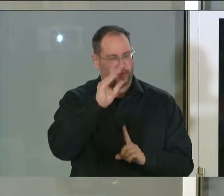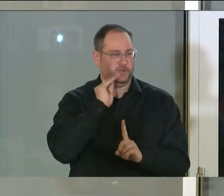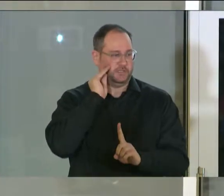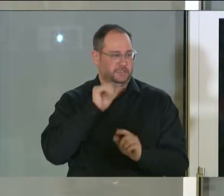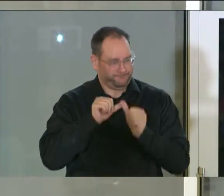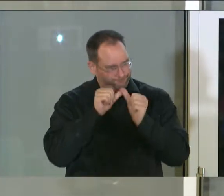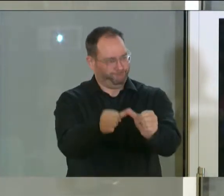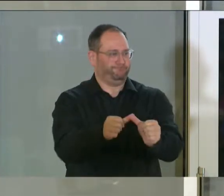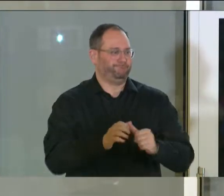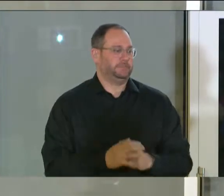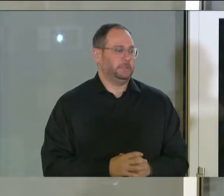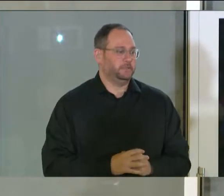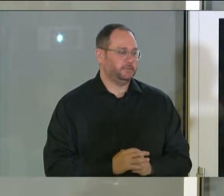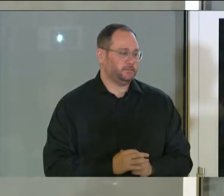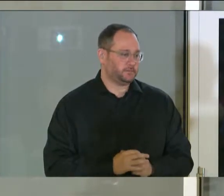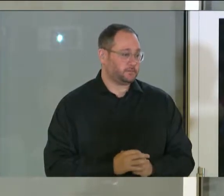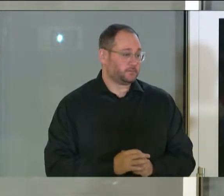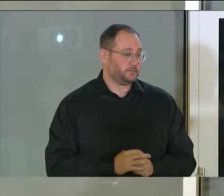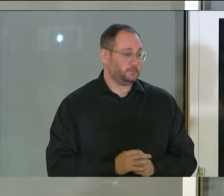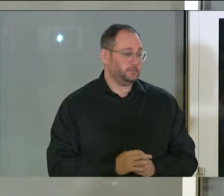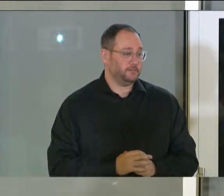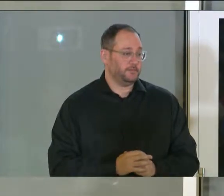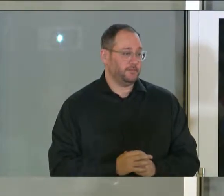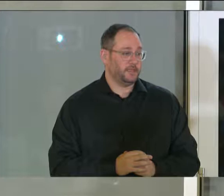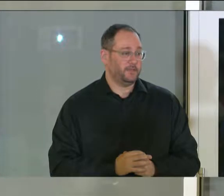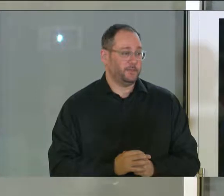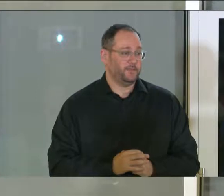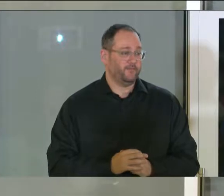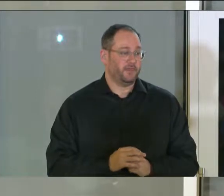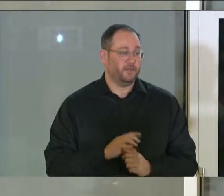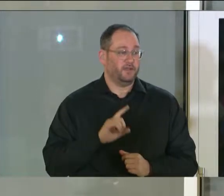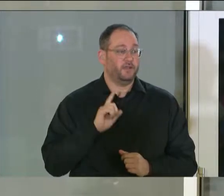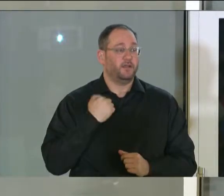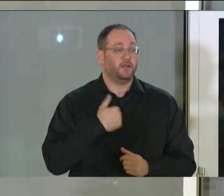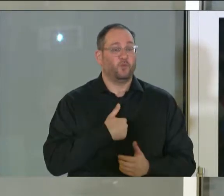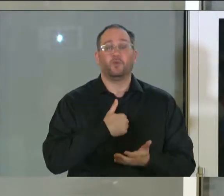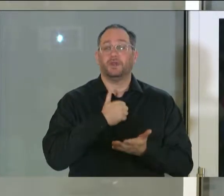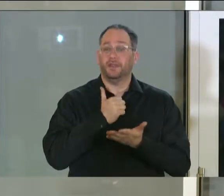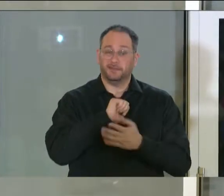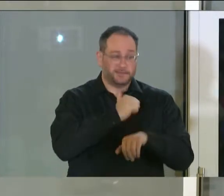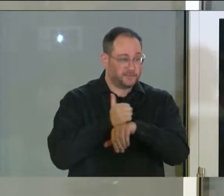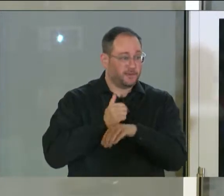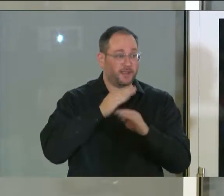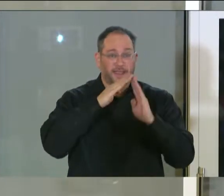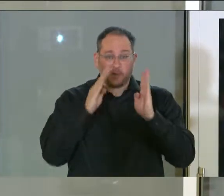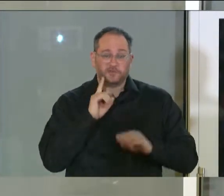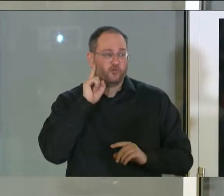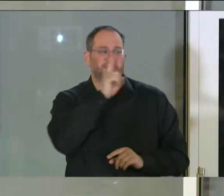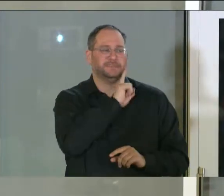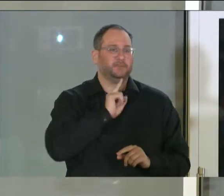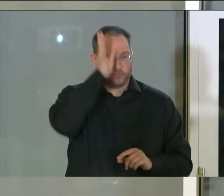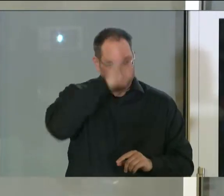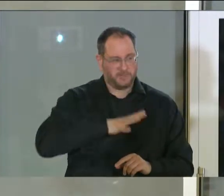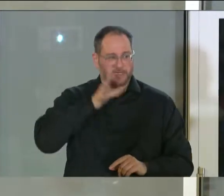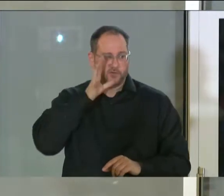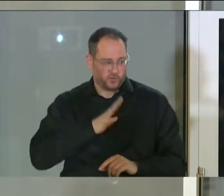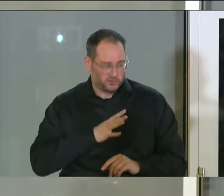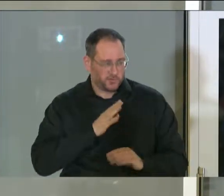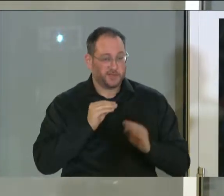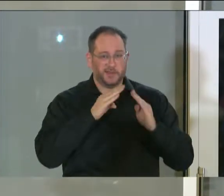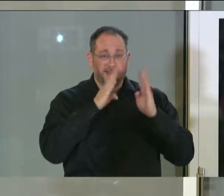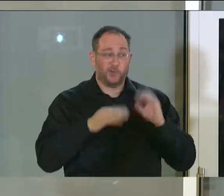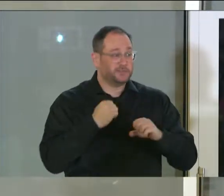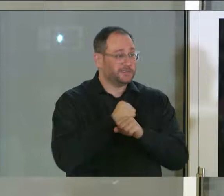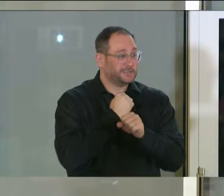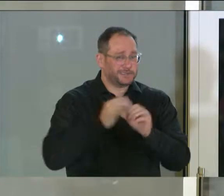women. The impact of those things, if you look at the district's housing statistics, we have reduced family housing